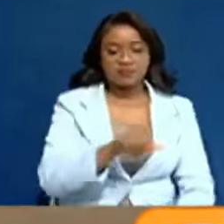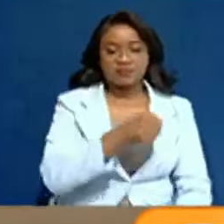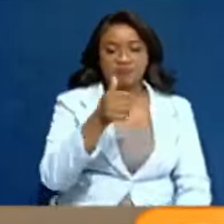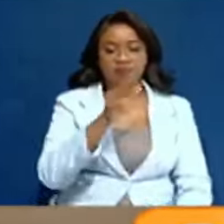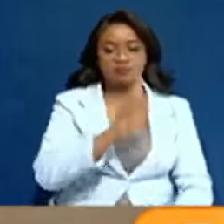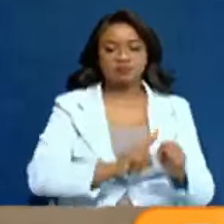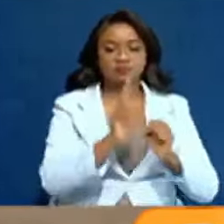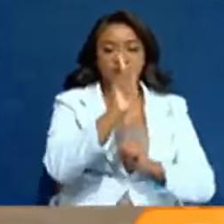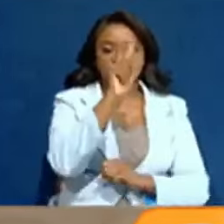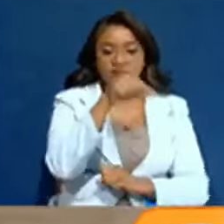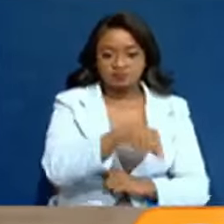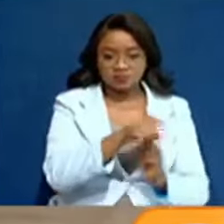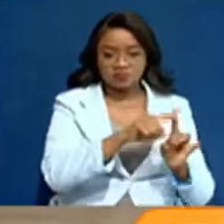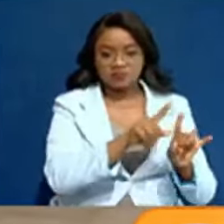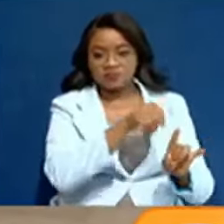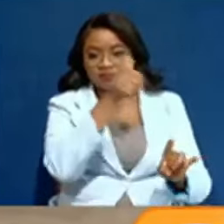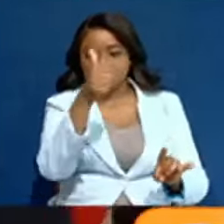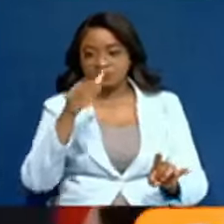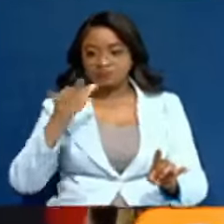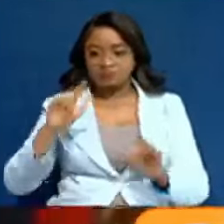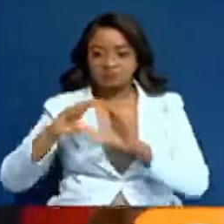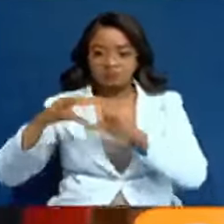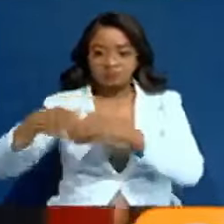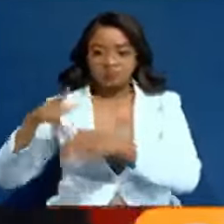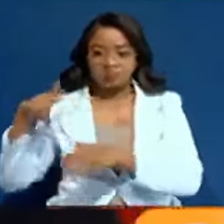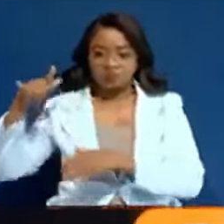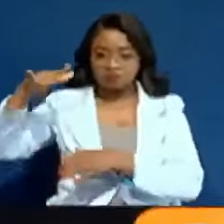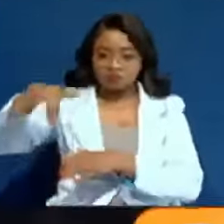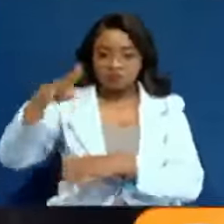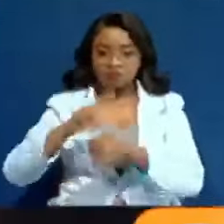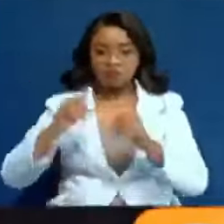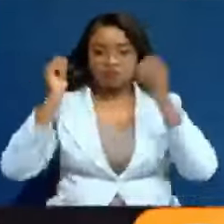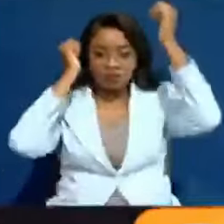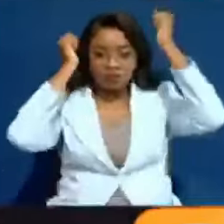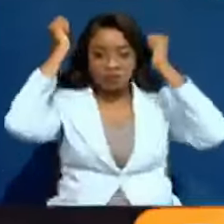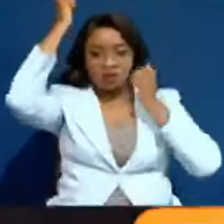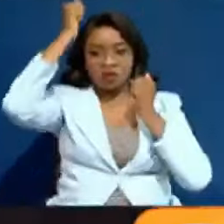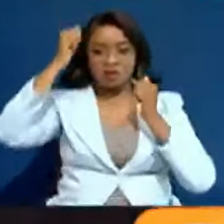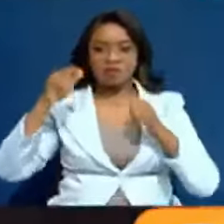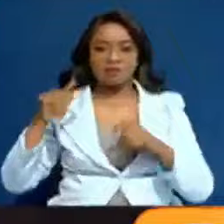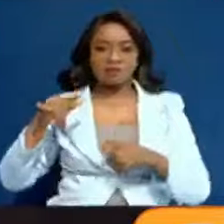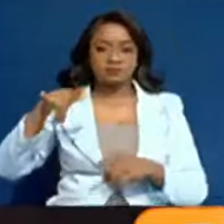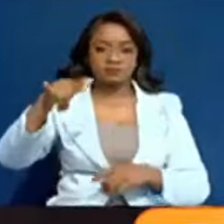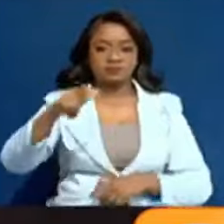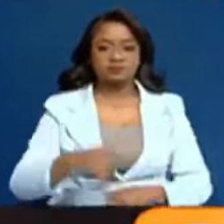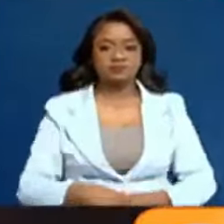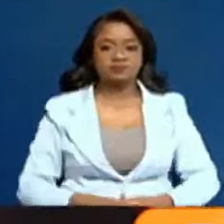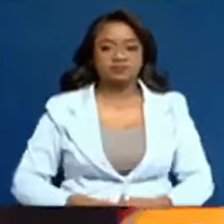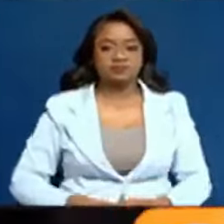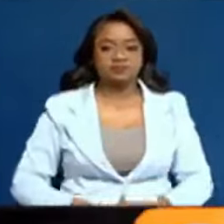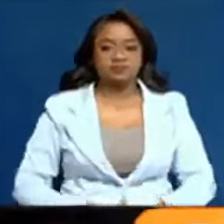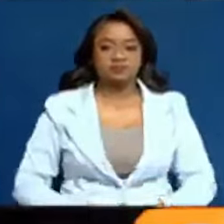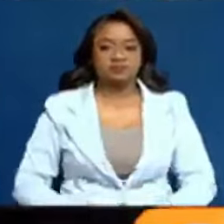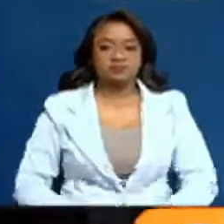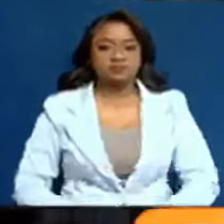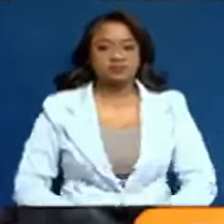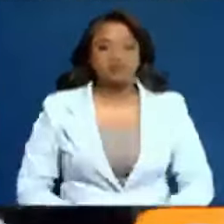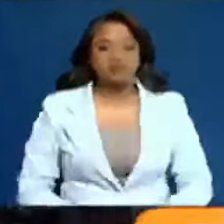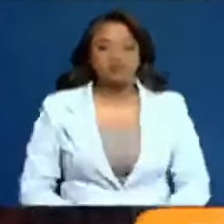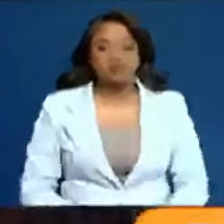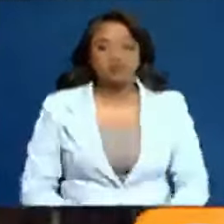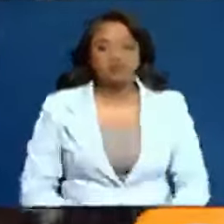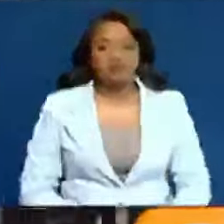smaller group arrived in a military plane. They were received at the airport by local leaders and traditional dancers.